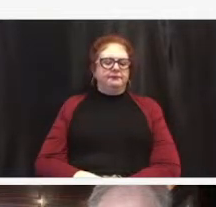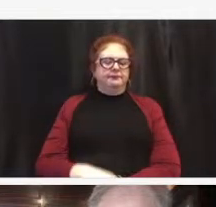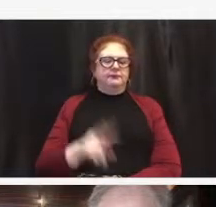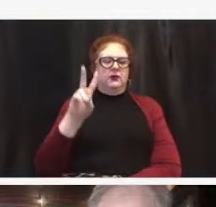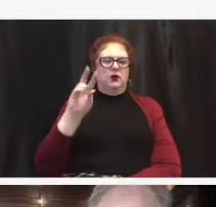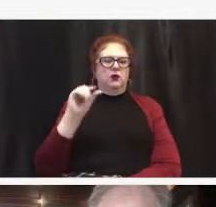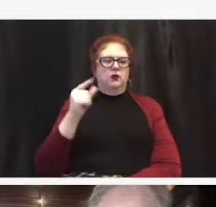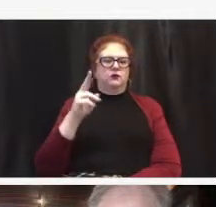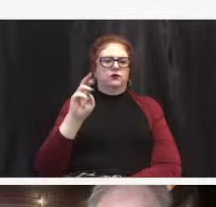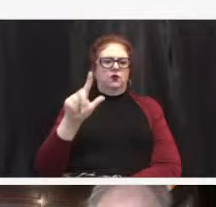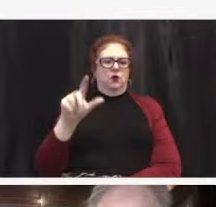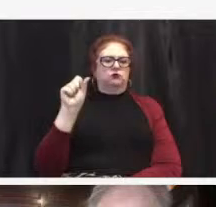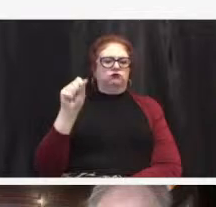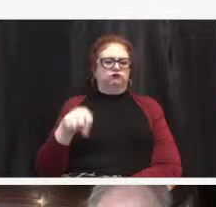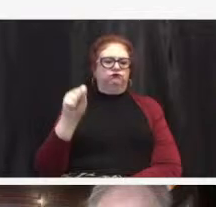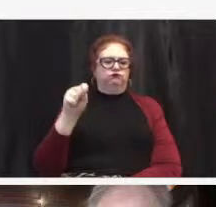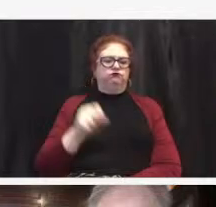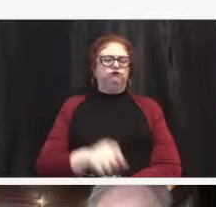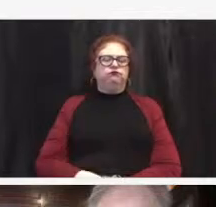Vogel? Yes.